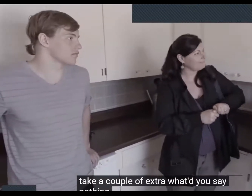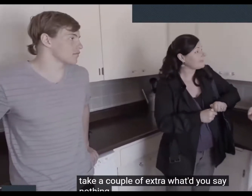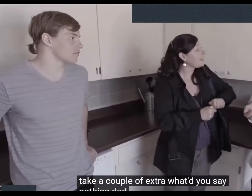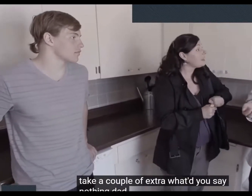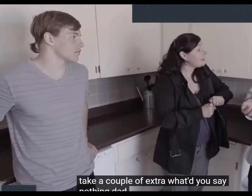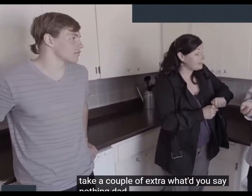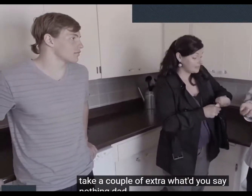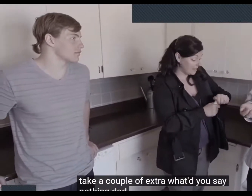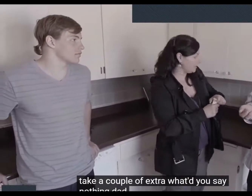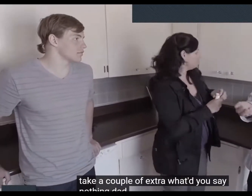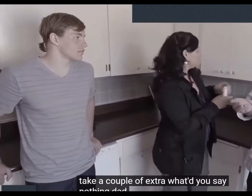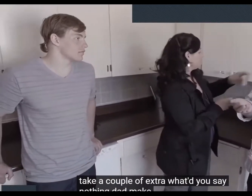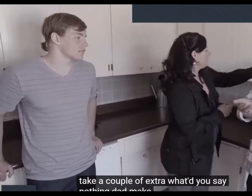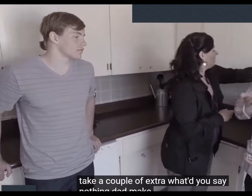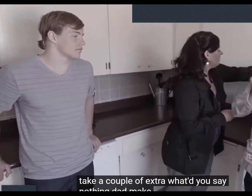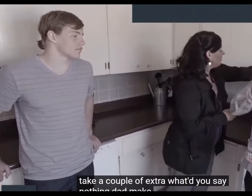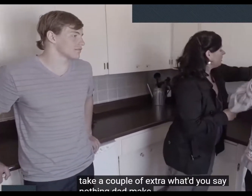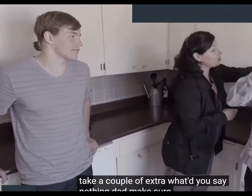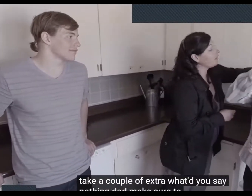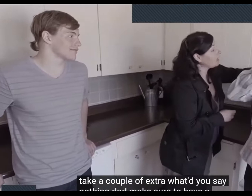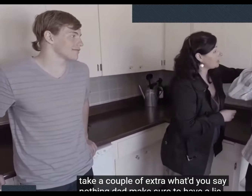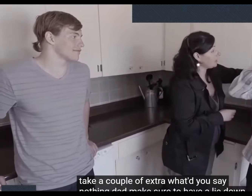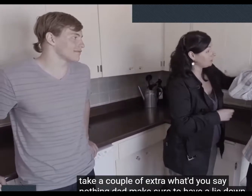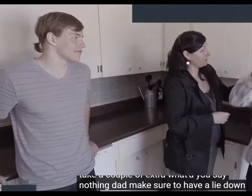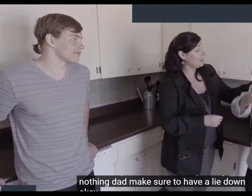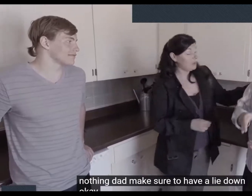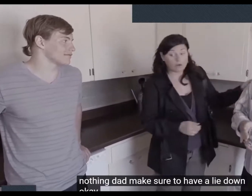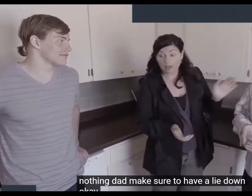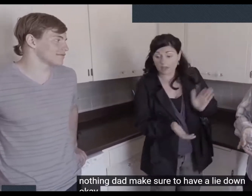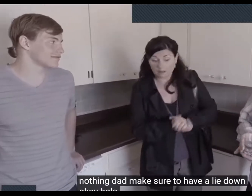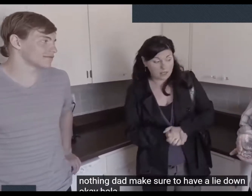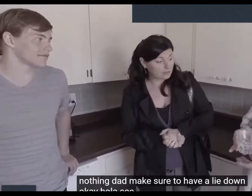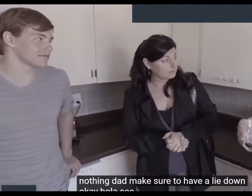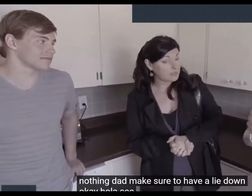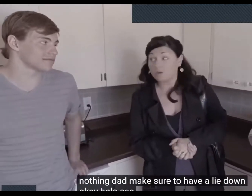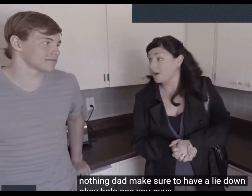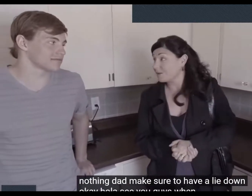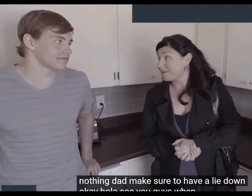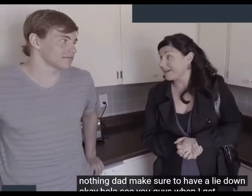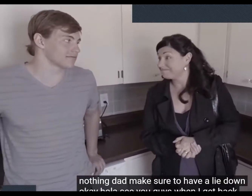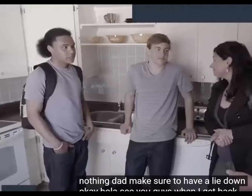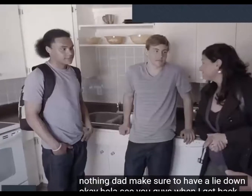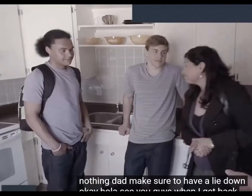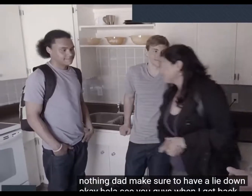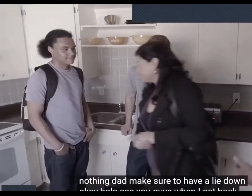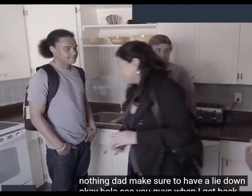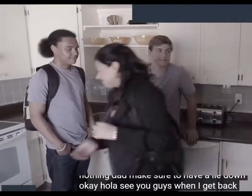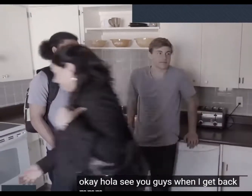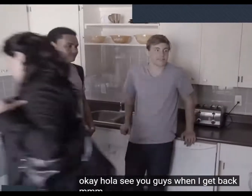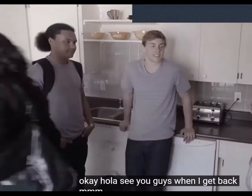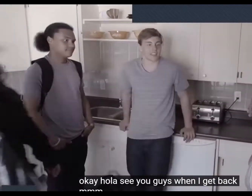say? Nothing, Dad. You make sure to have a lie down. Okay, I'll see you guys when I get back.